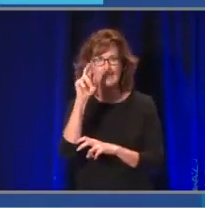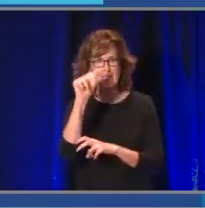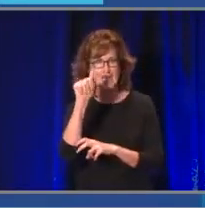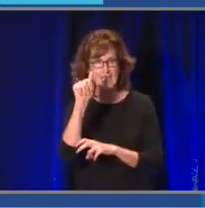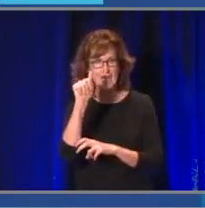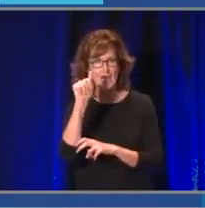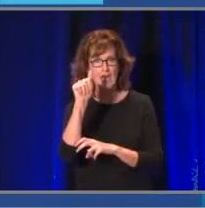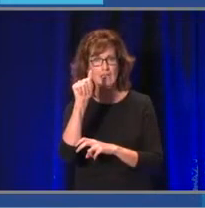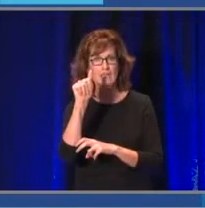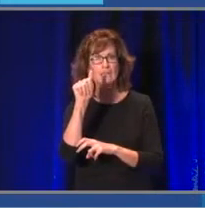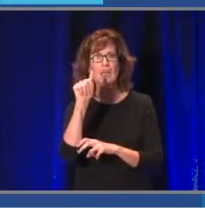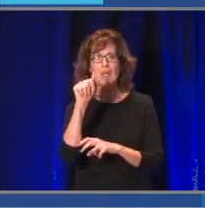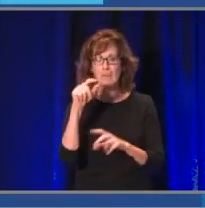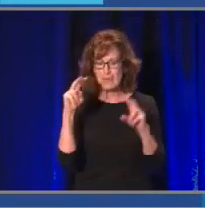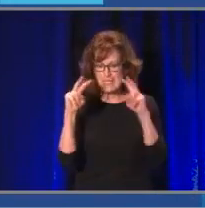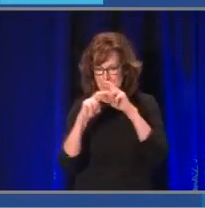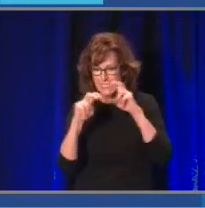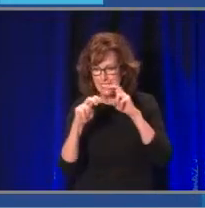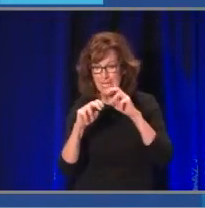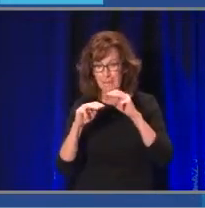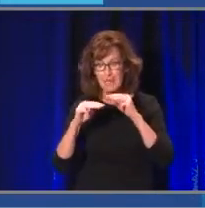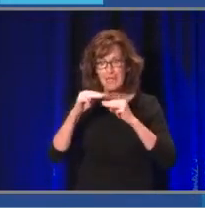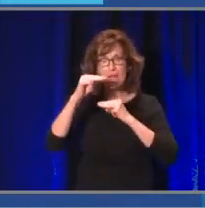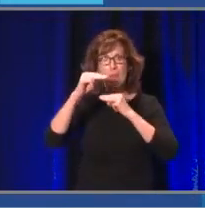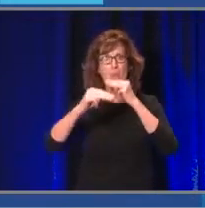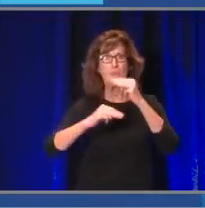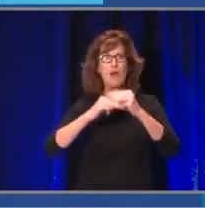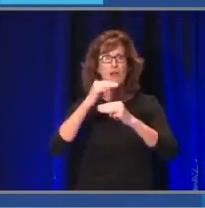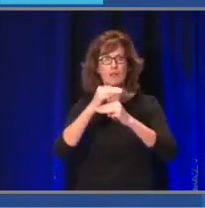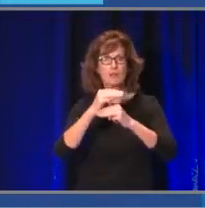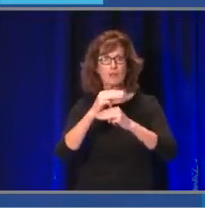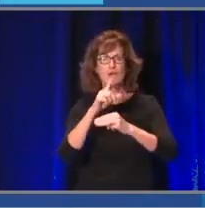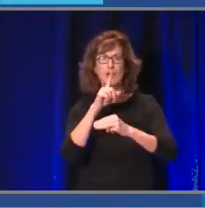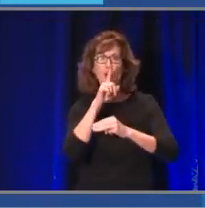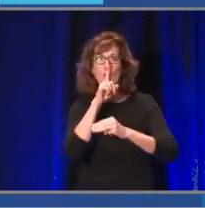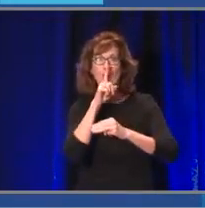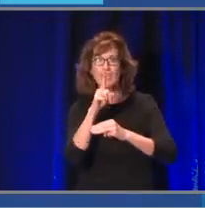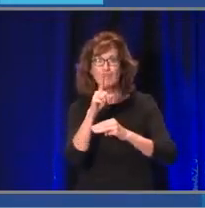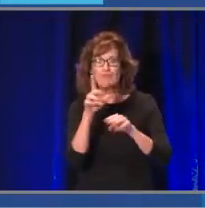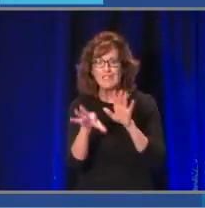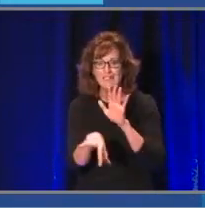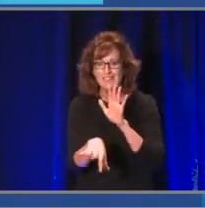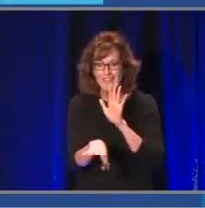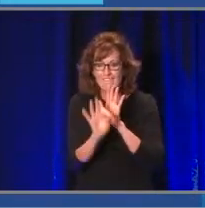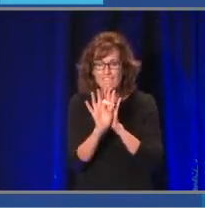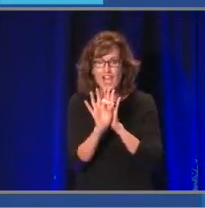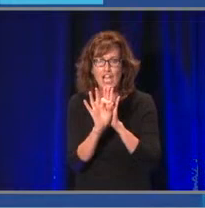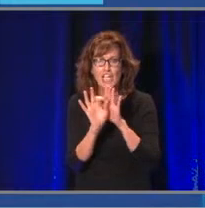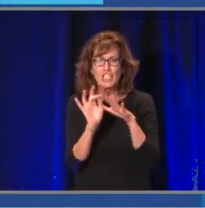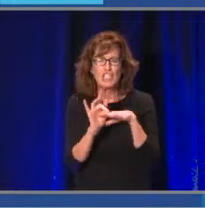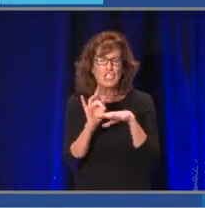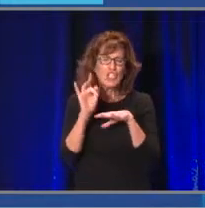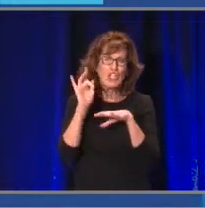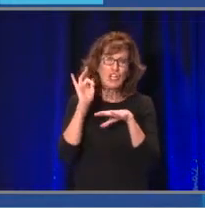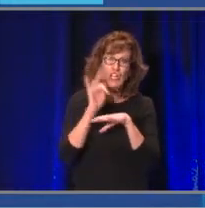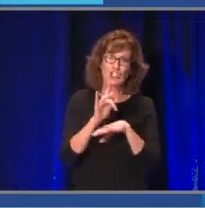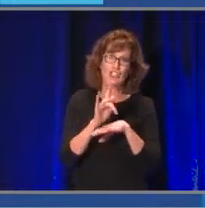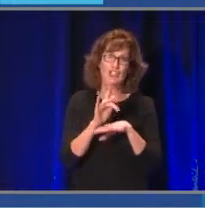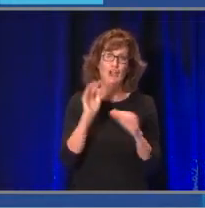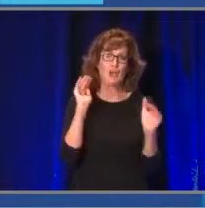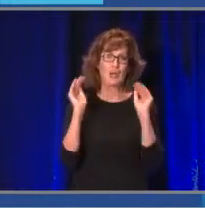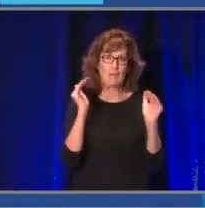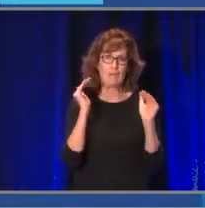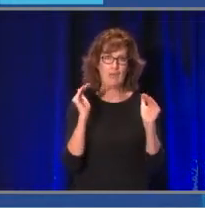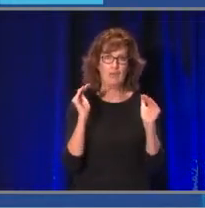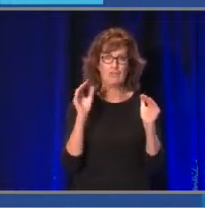amplifying molecule, we can detect them at very low concentration. So we can potentially detect them much earlier than some of the